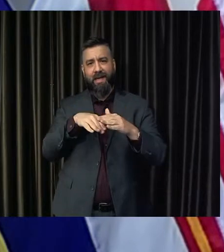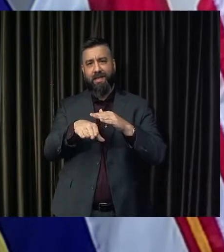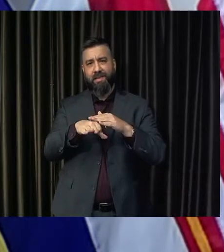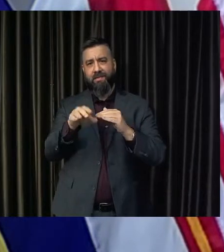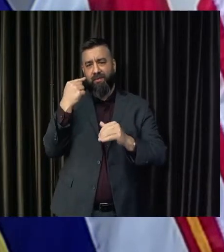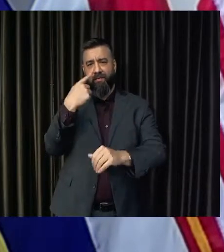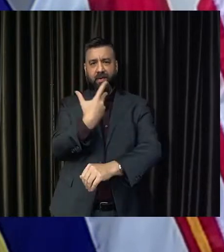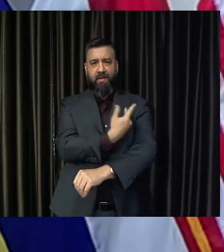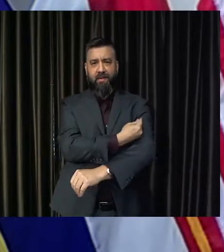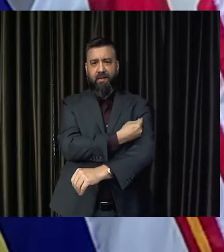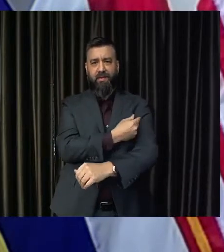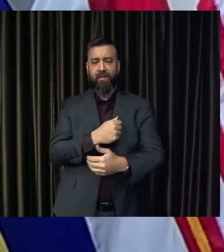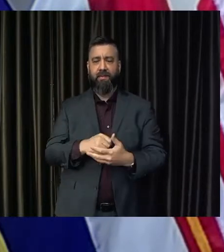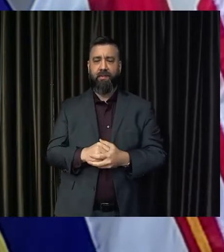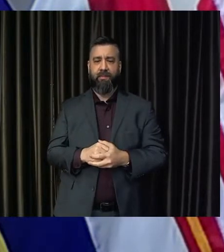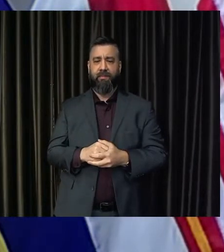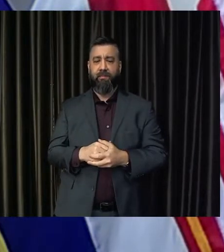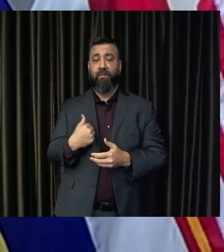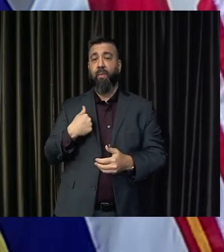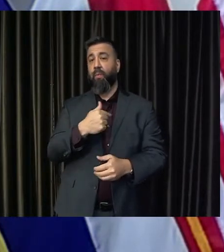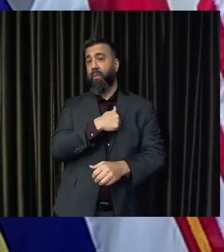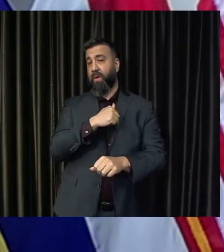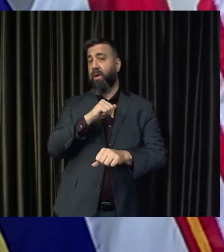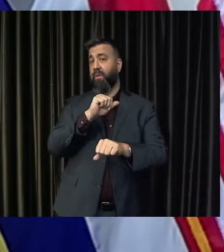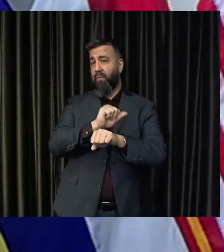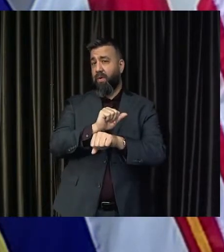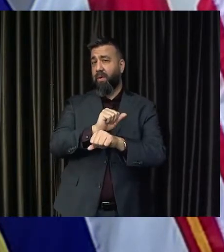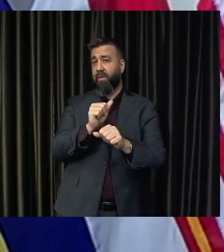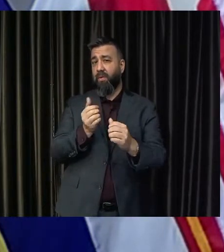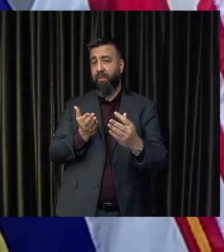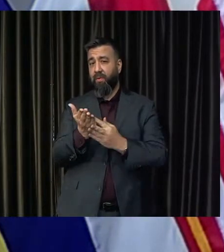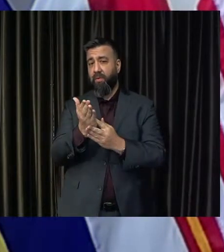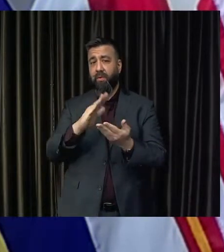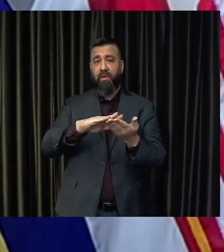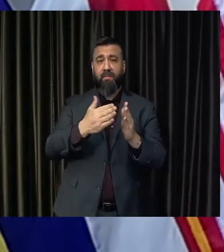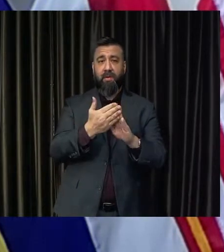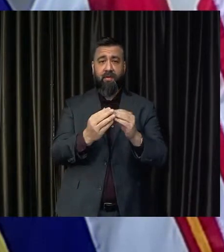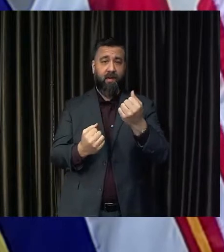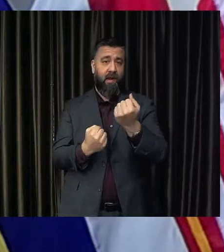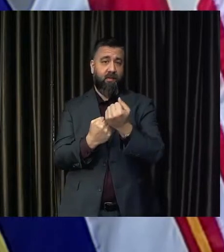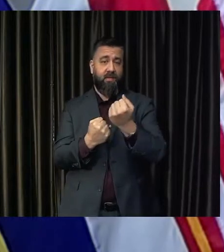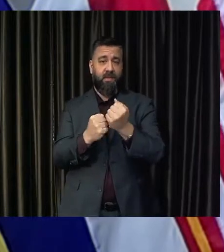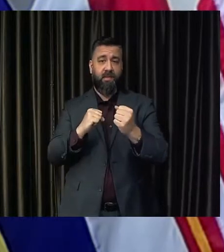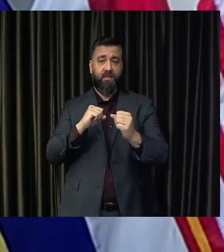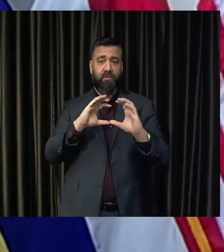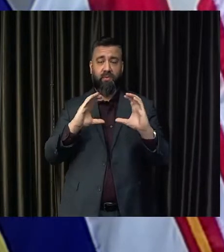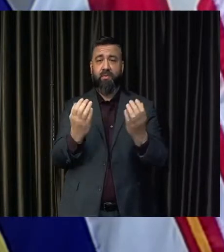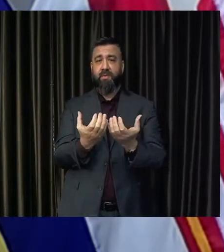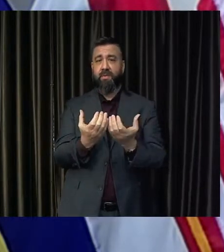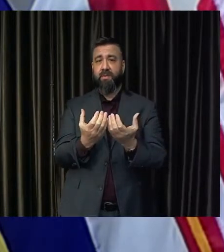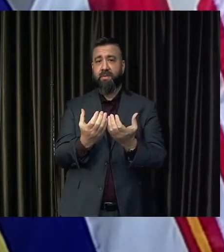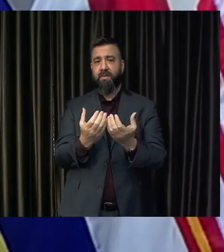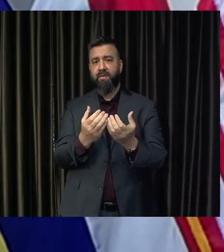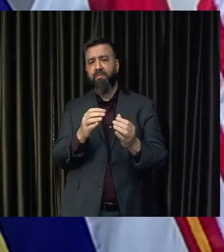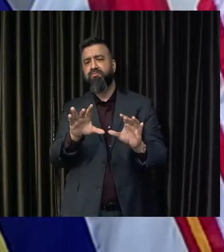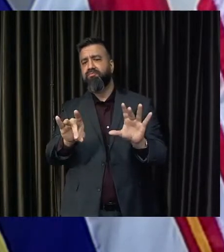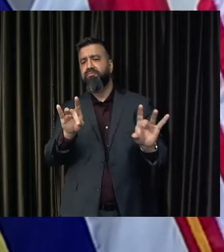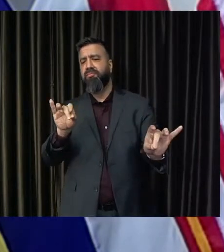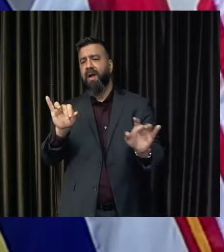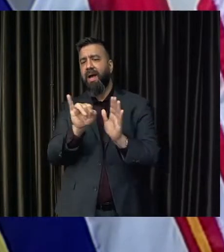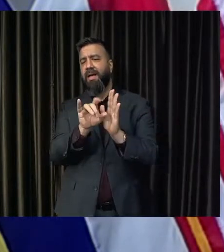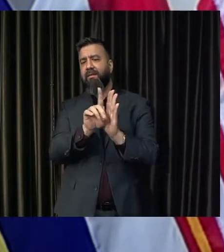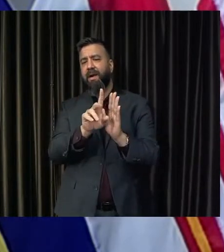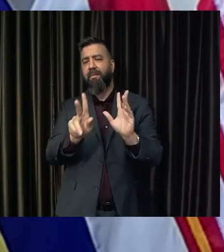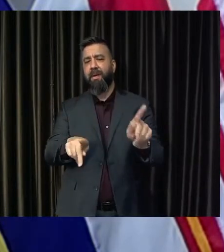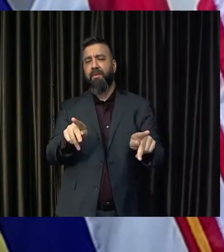through community advocacy groups and nonprofits and other community partners to identify individuals who might not